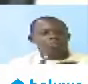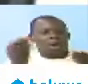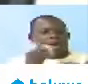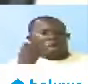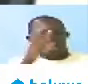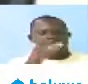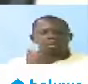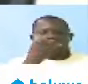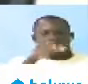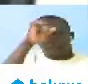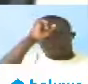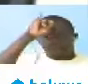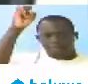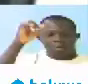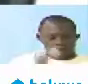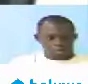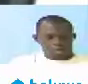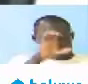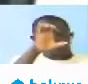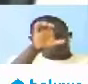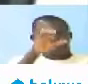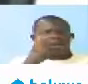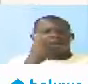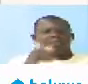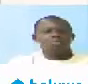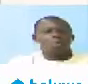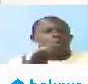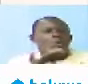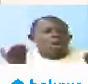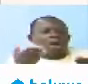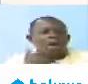this is why if you ask Ufwebwanyi, where would we ask him?